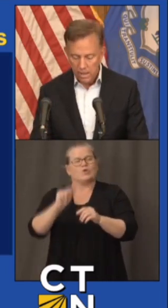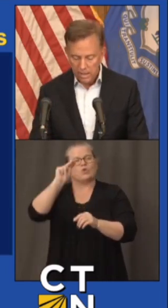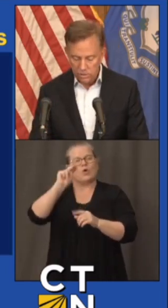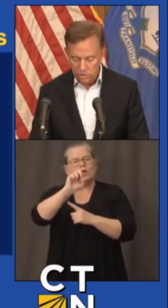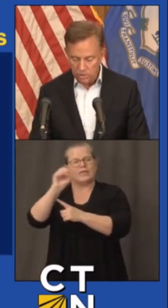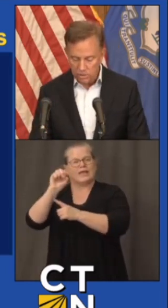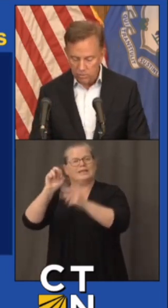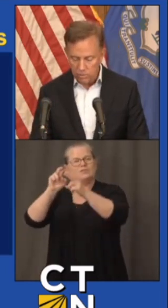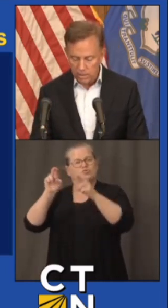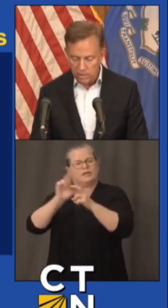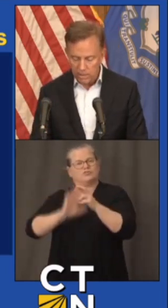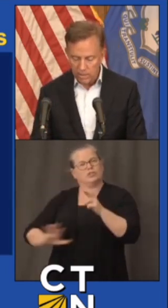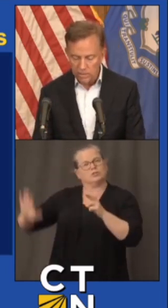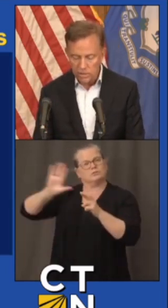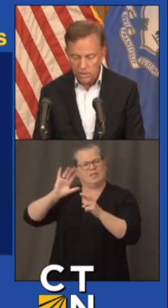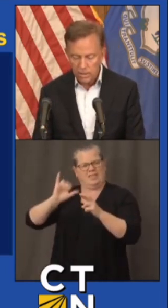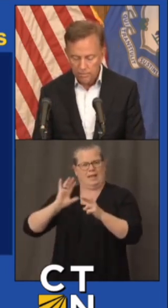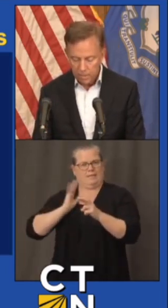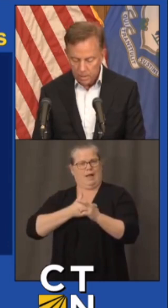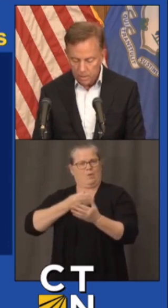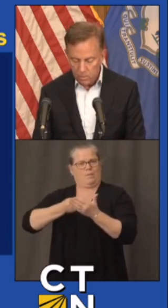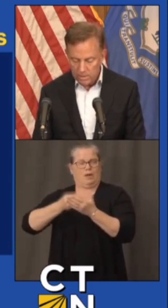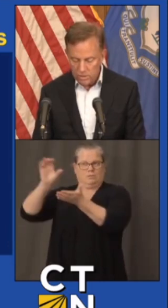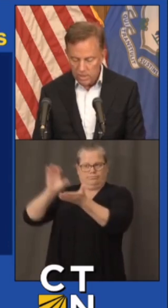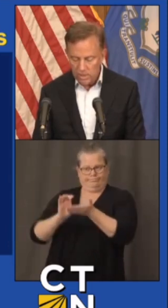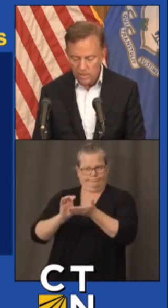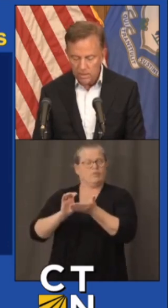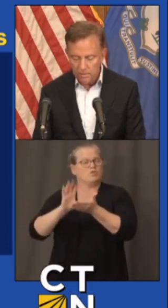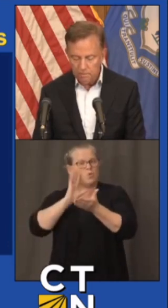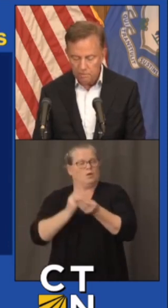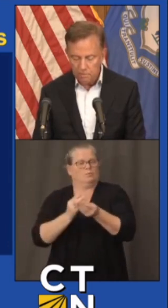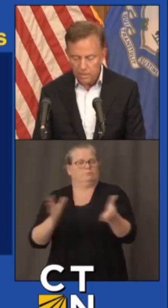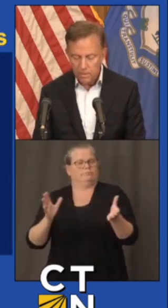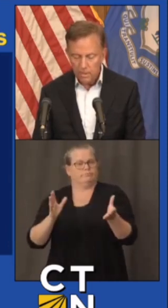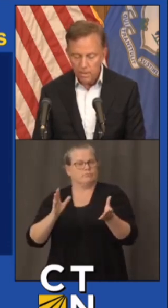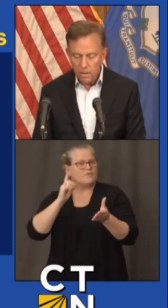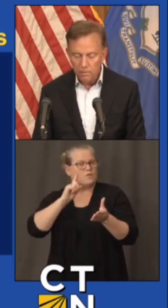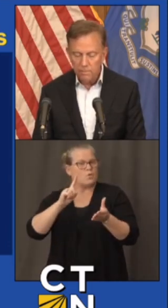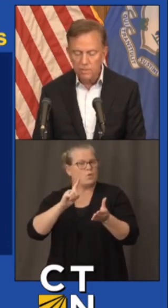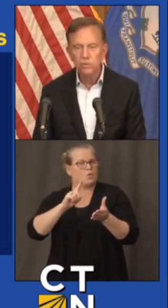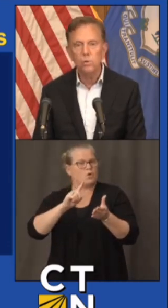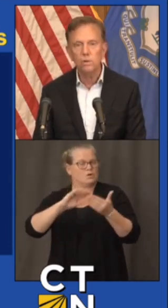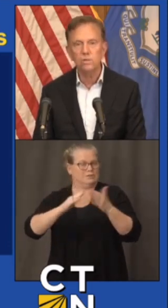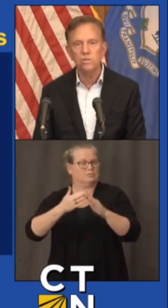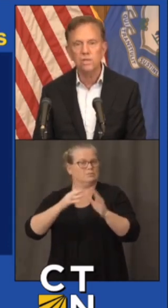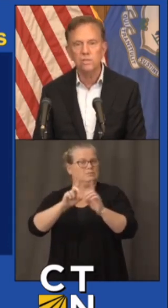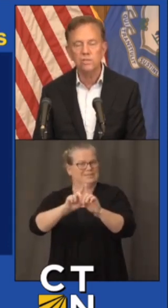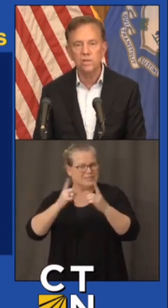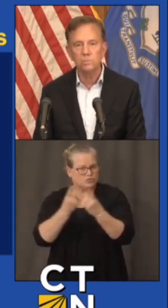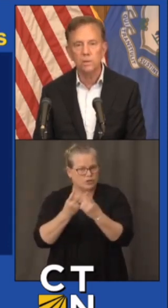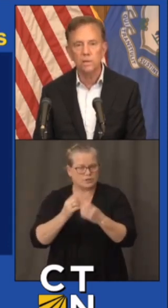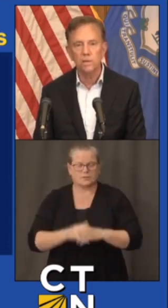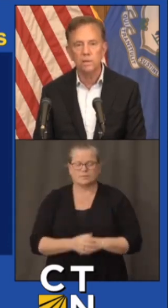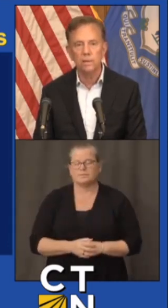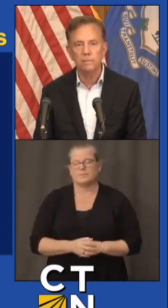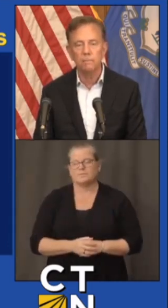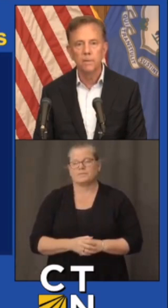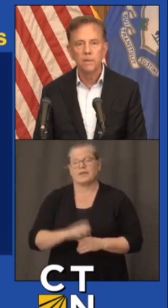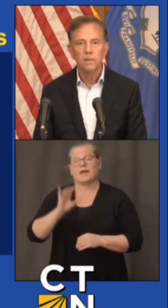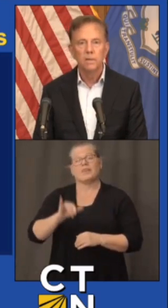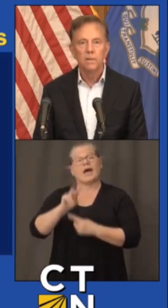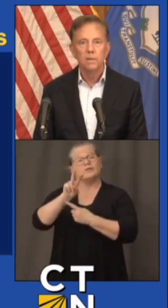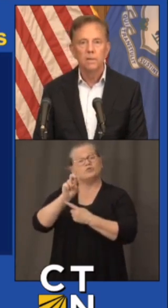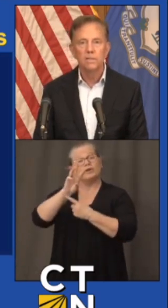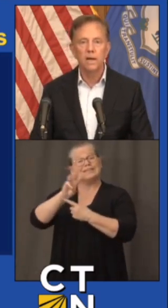know how seriously we're taking this. I'd say that of the $266